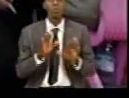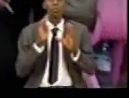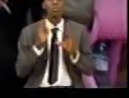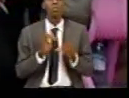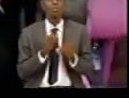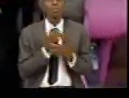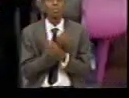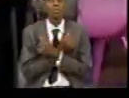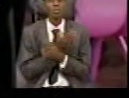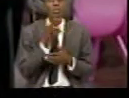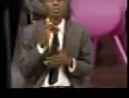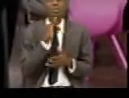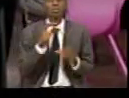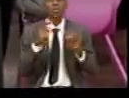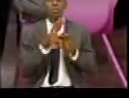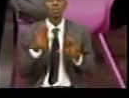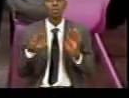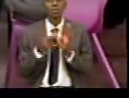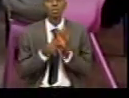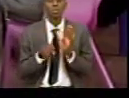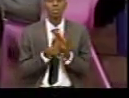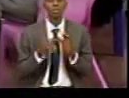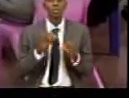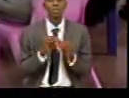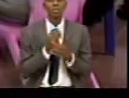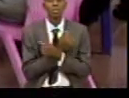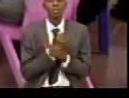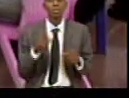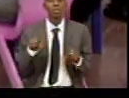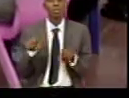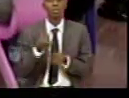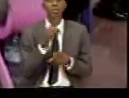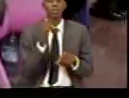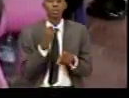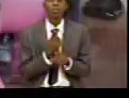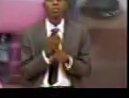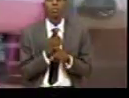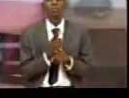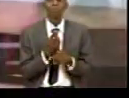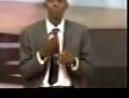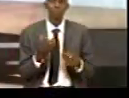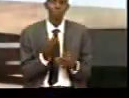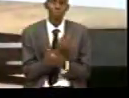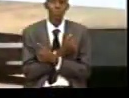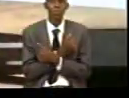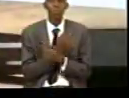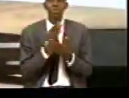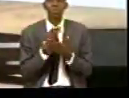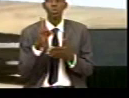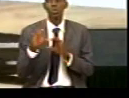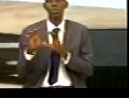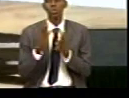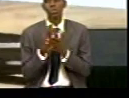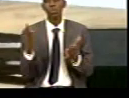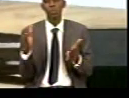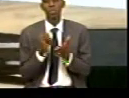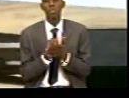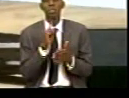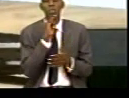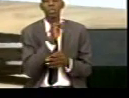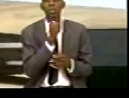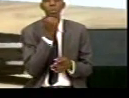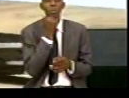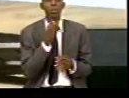is nothing negative in love. You just love. Somebody does something, that's a mistake. He didn't mean to